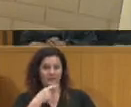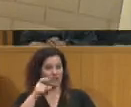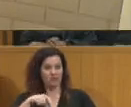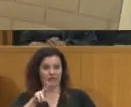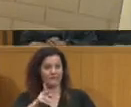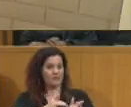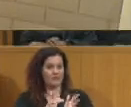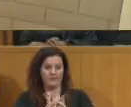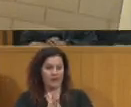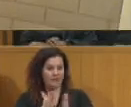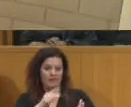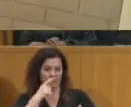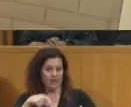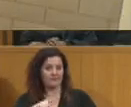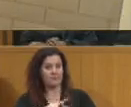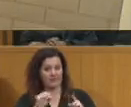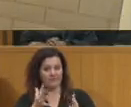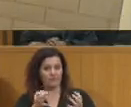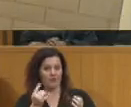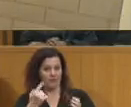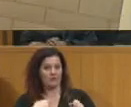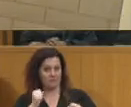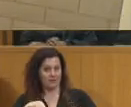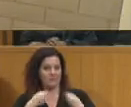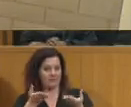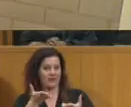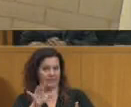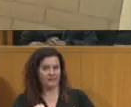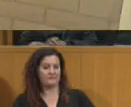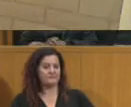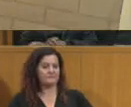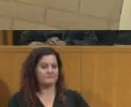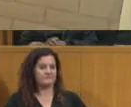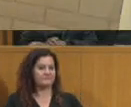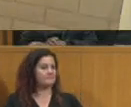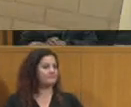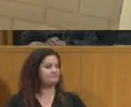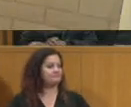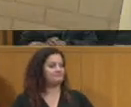Okay. Yes, I'm sorry, everyone's family. No one's claiming us.